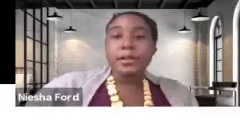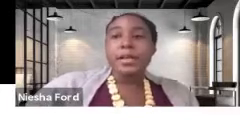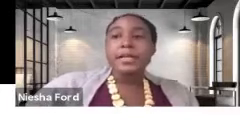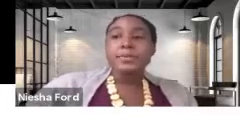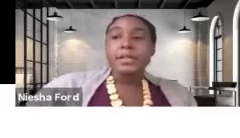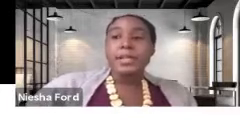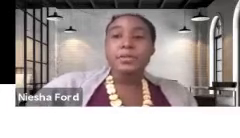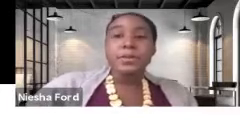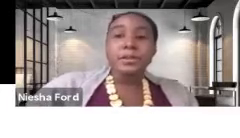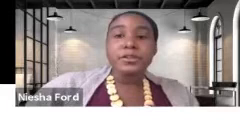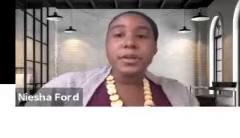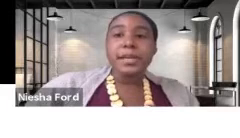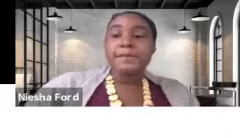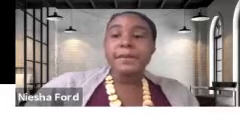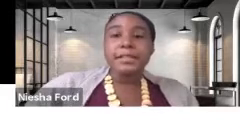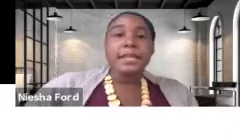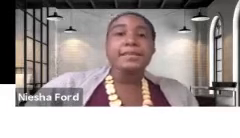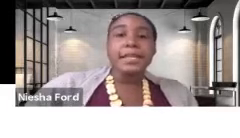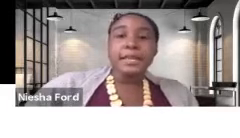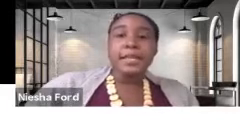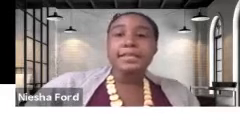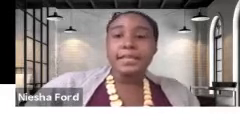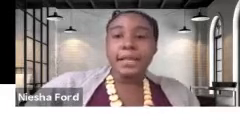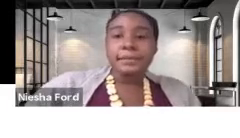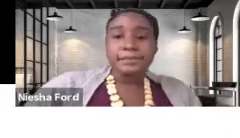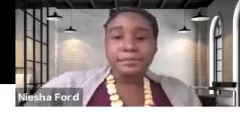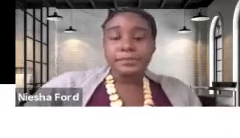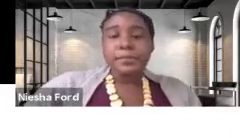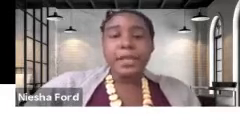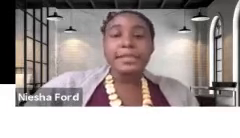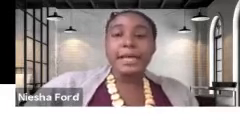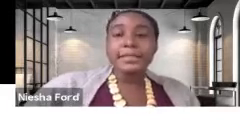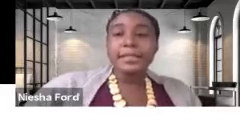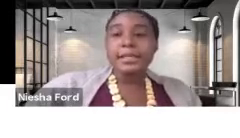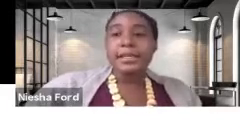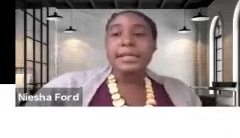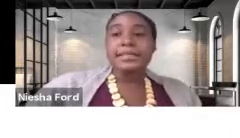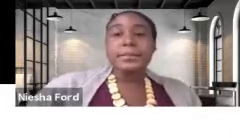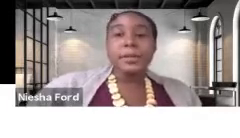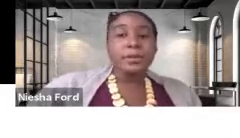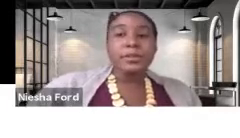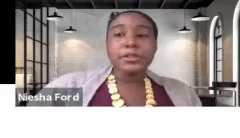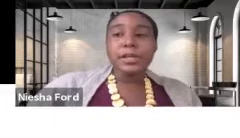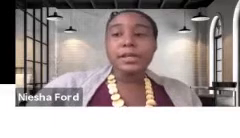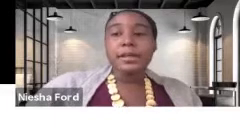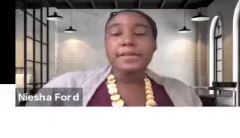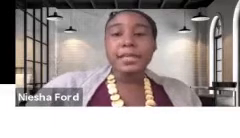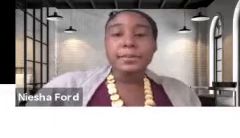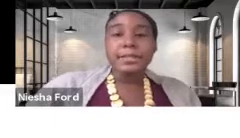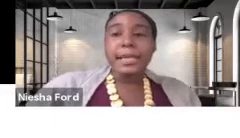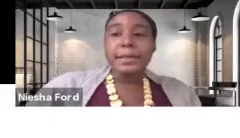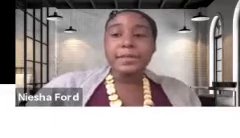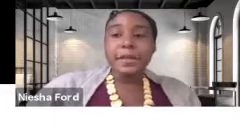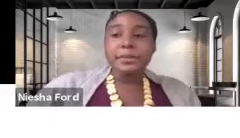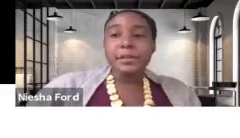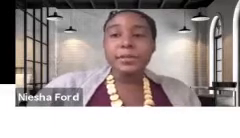are, as well as what they're doing, feeling, thinking, and saying. And lastly, it's to build the persona. This helps